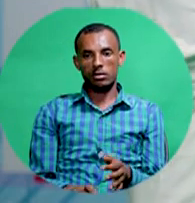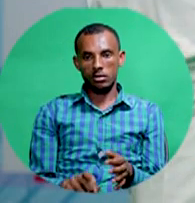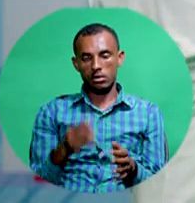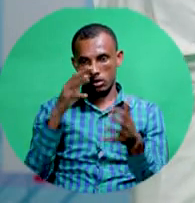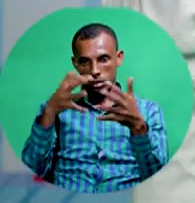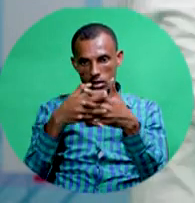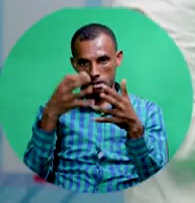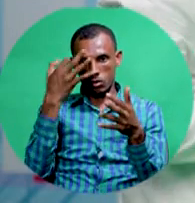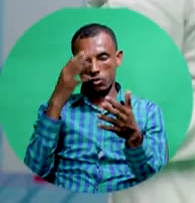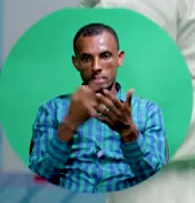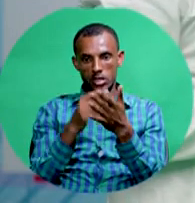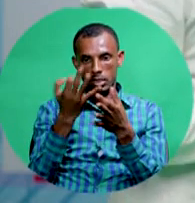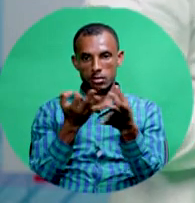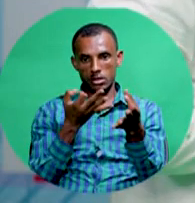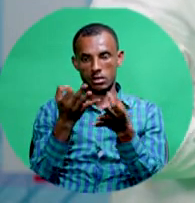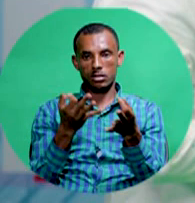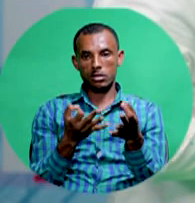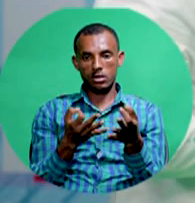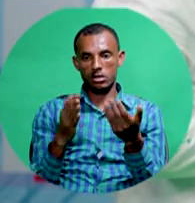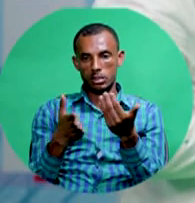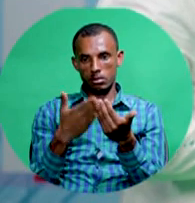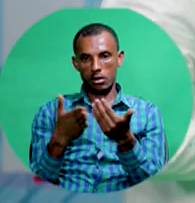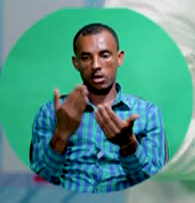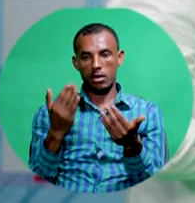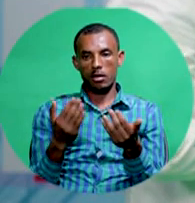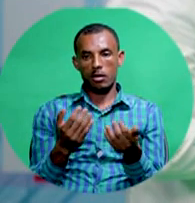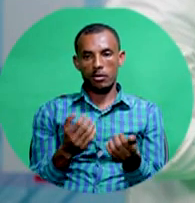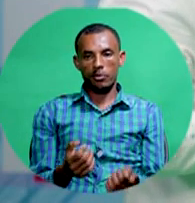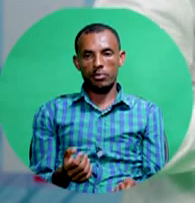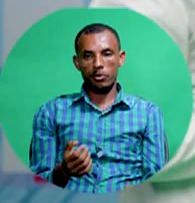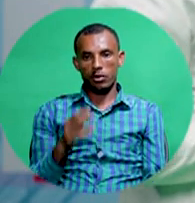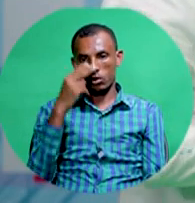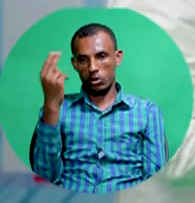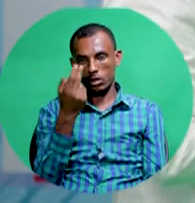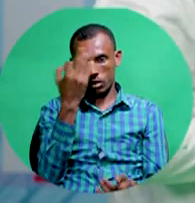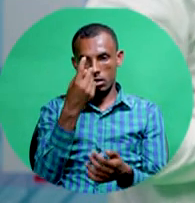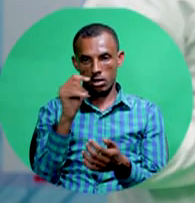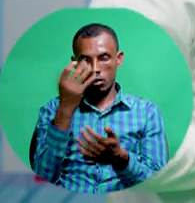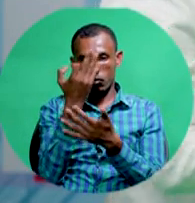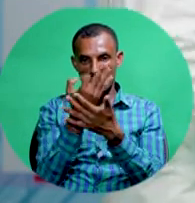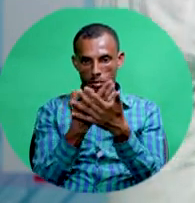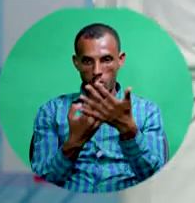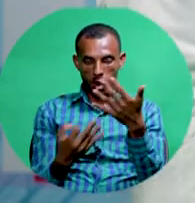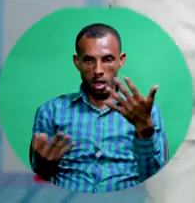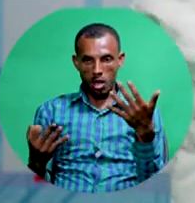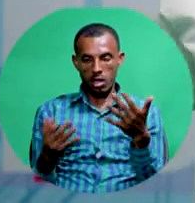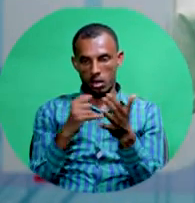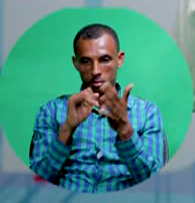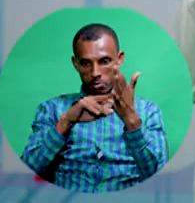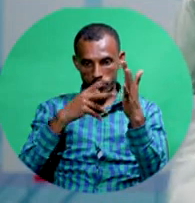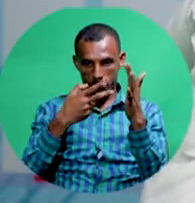The integration of this expression, simply using the formula we derived earlier, that